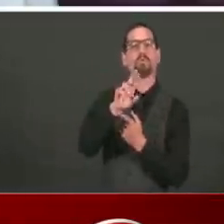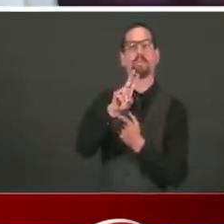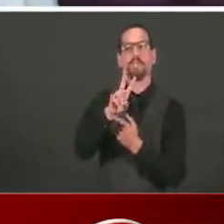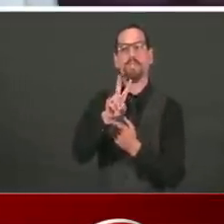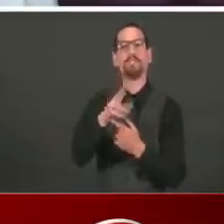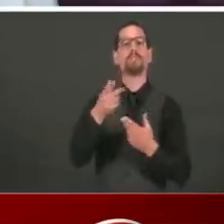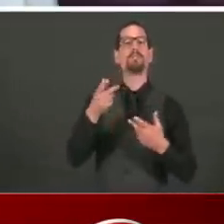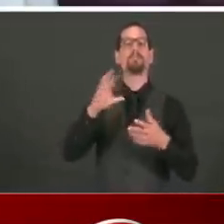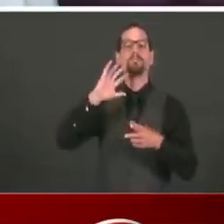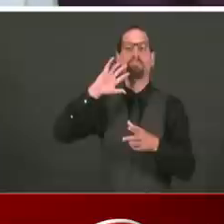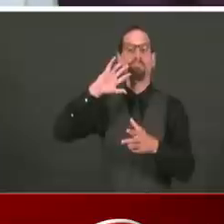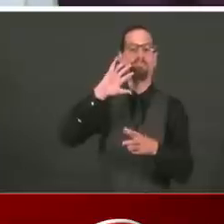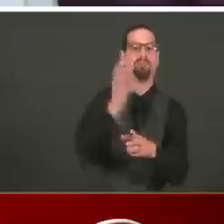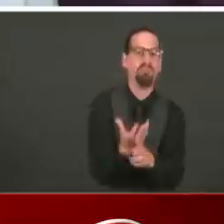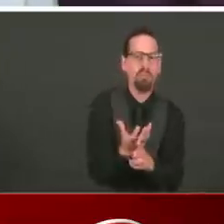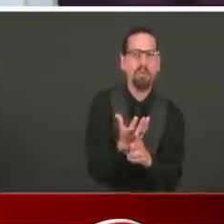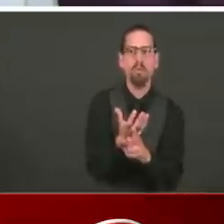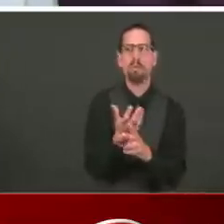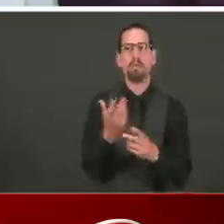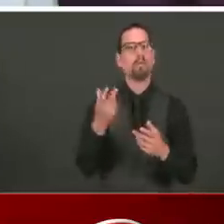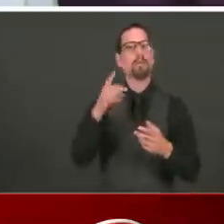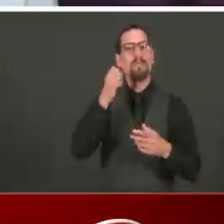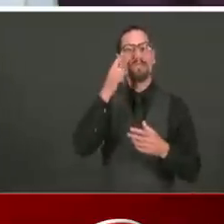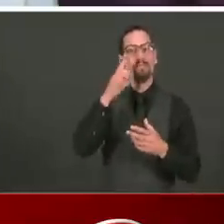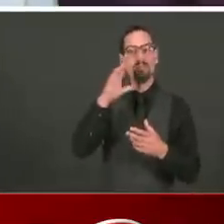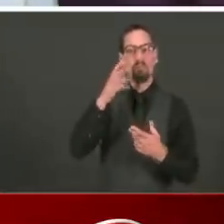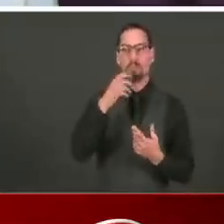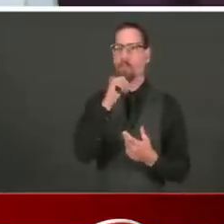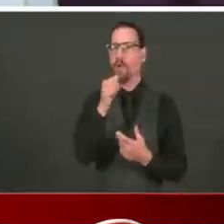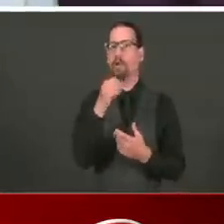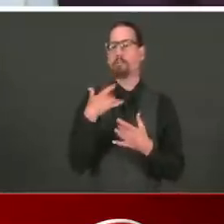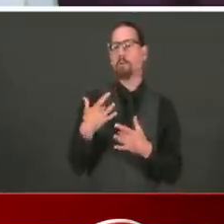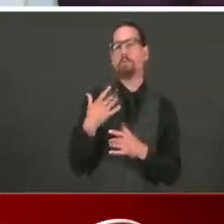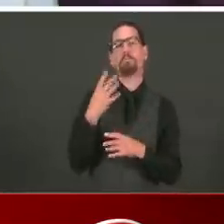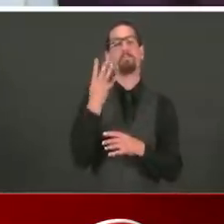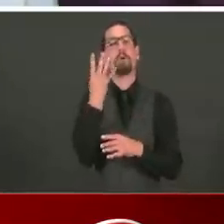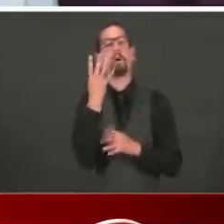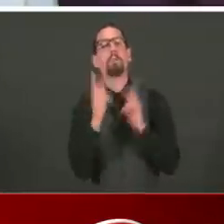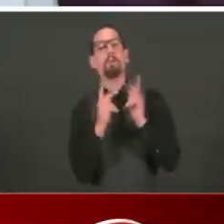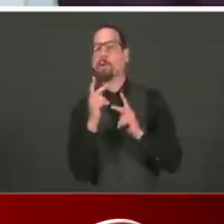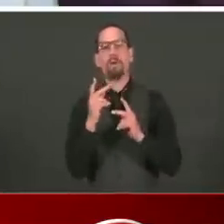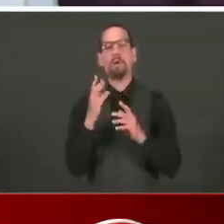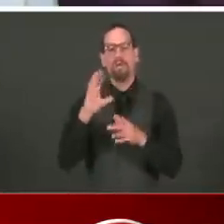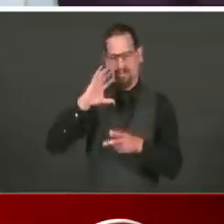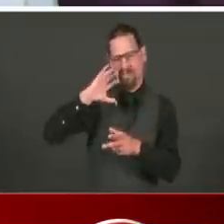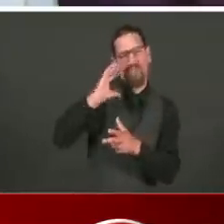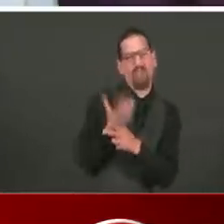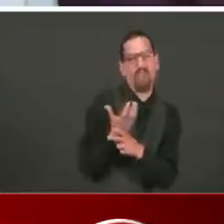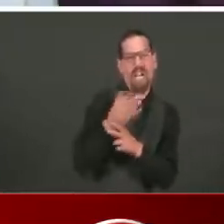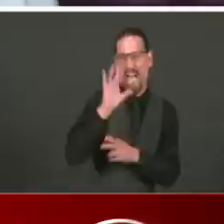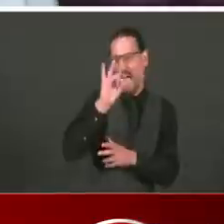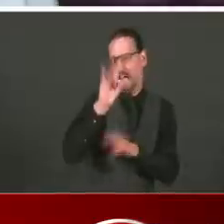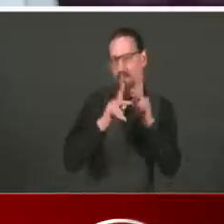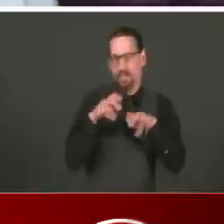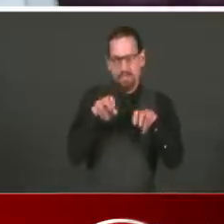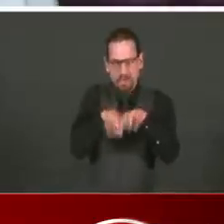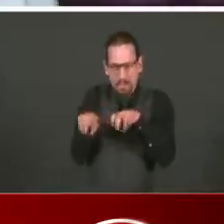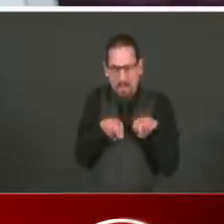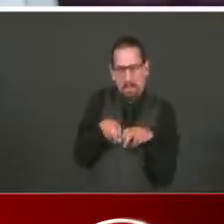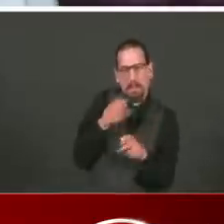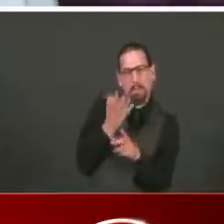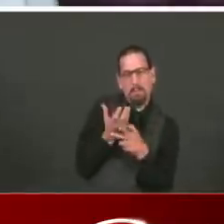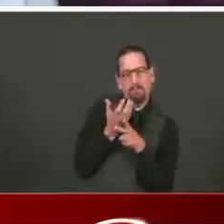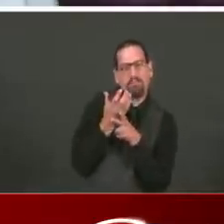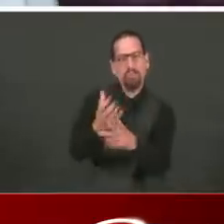pavilions, crowds in line, not good mask wearing. So I would just say, you know, please make good